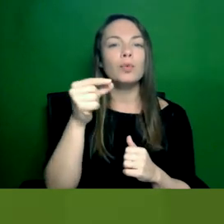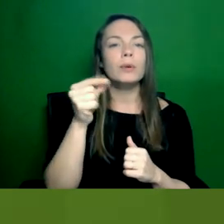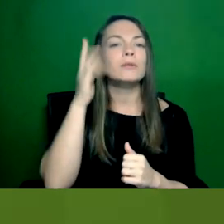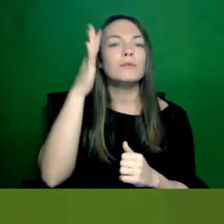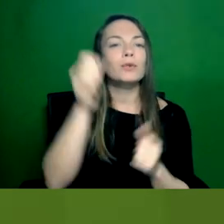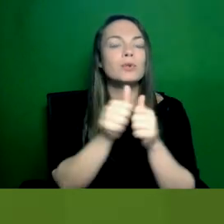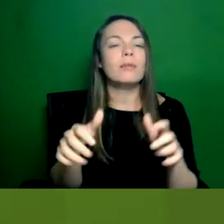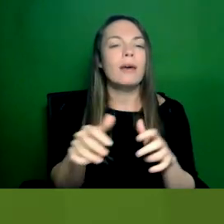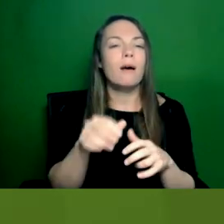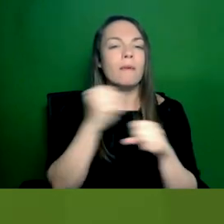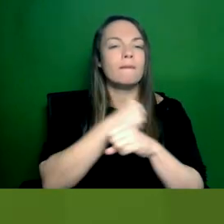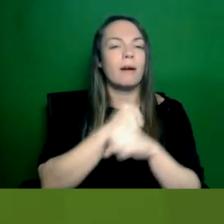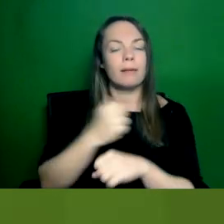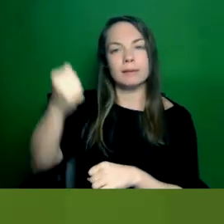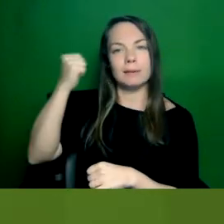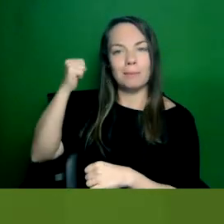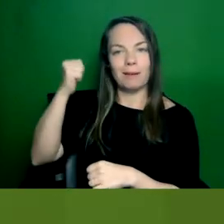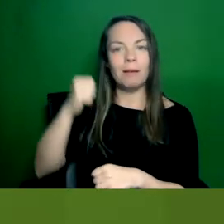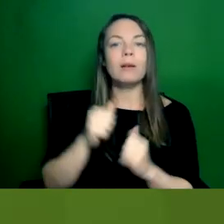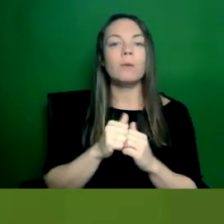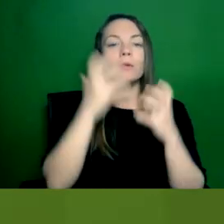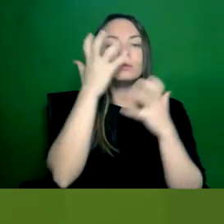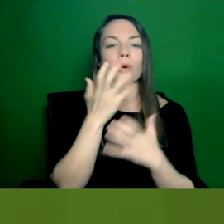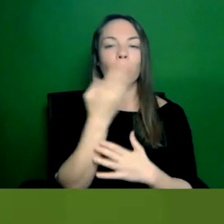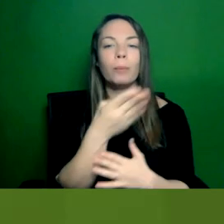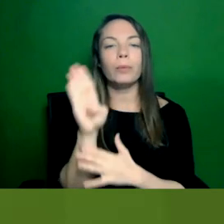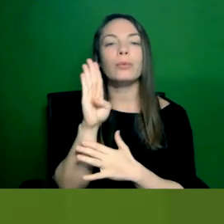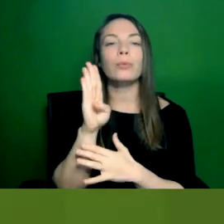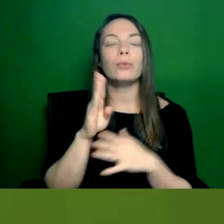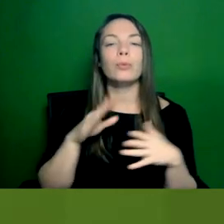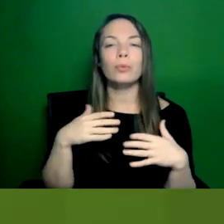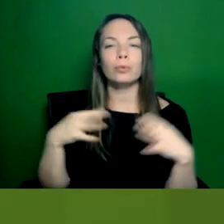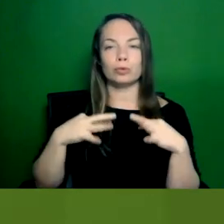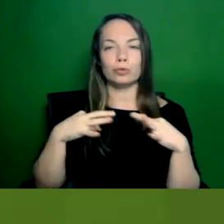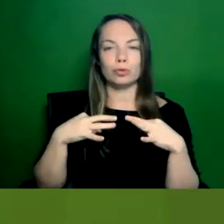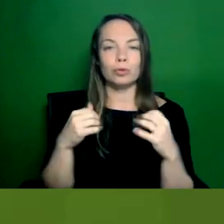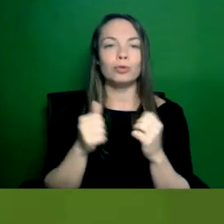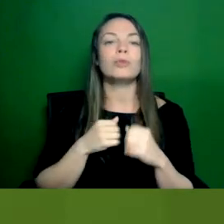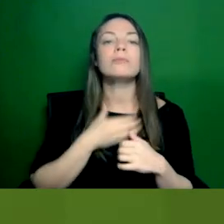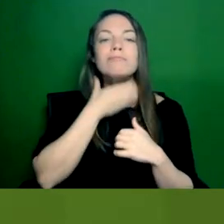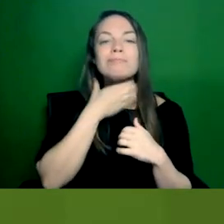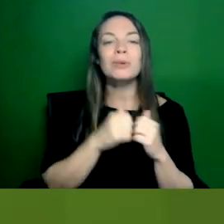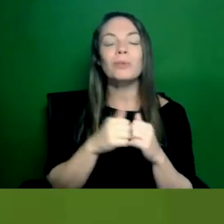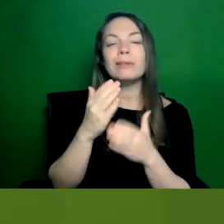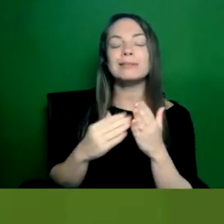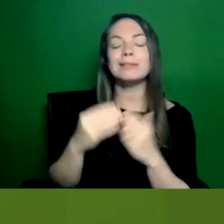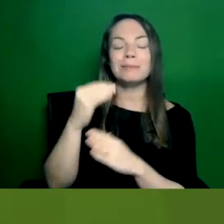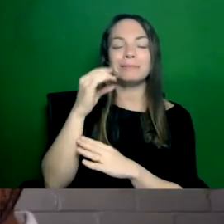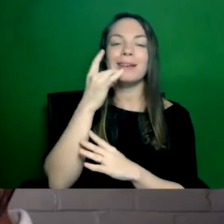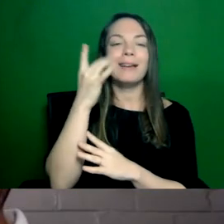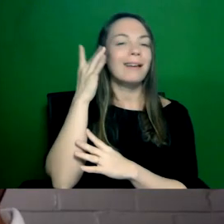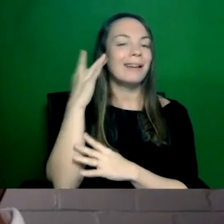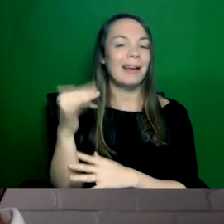Violence background and a dark blue turtleneck on today with some California sun glistening off of my face right